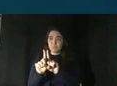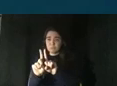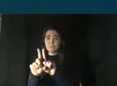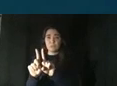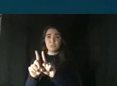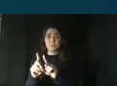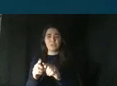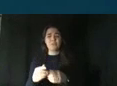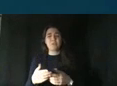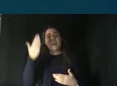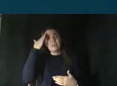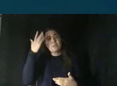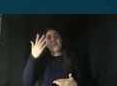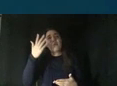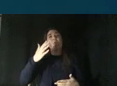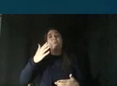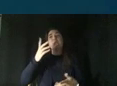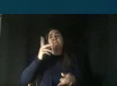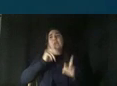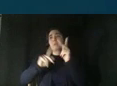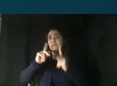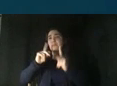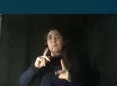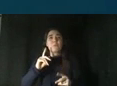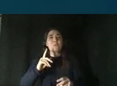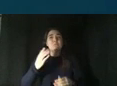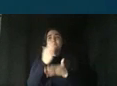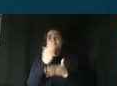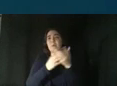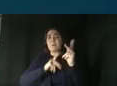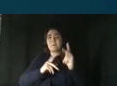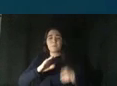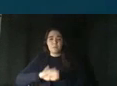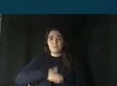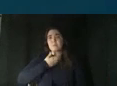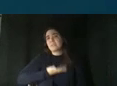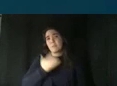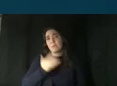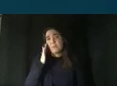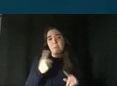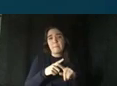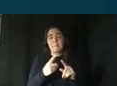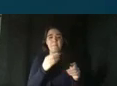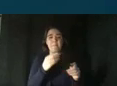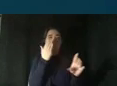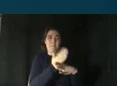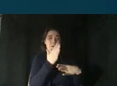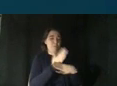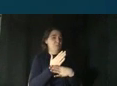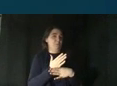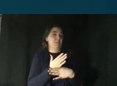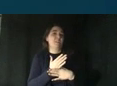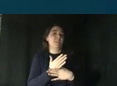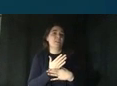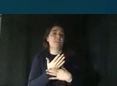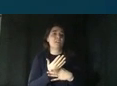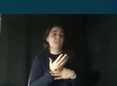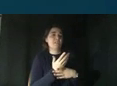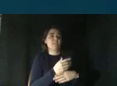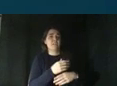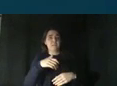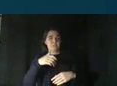upset. But what bothers me more is not when someone writes a story from another person's perspective. What bothers